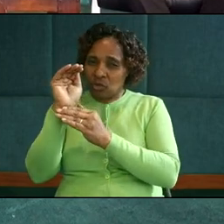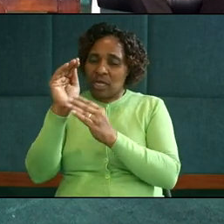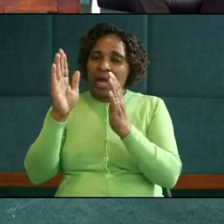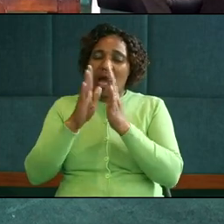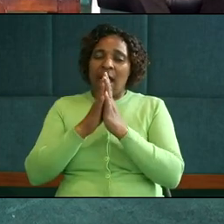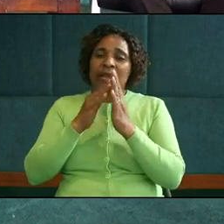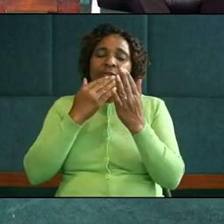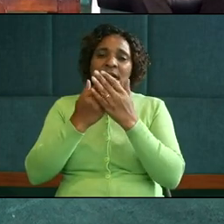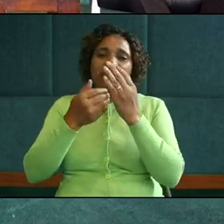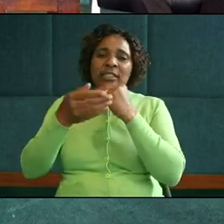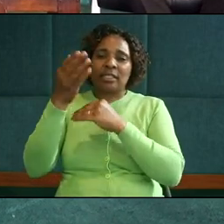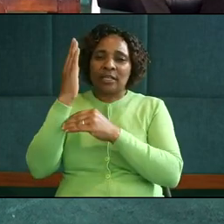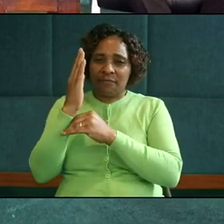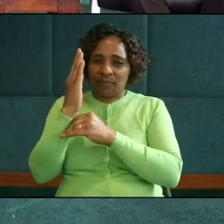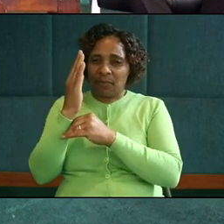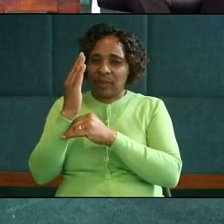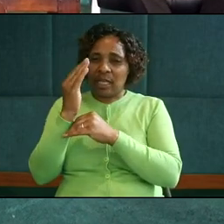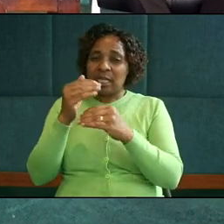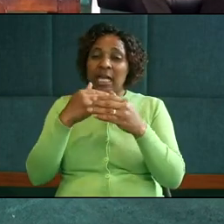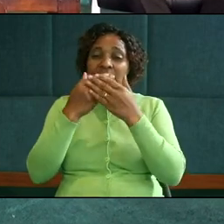present your requests to God.